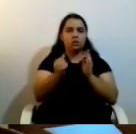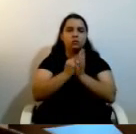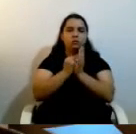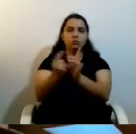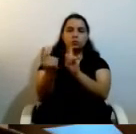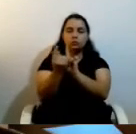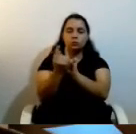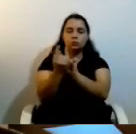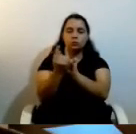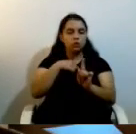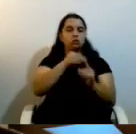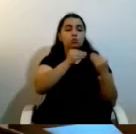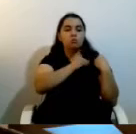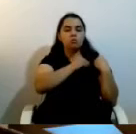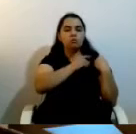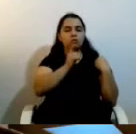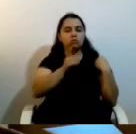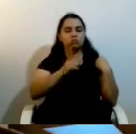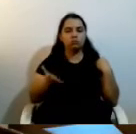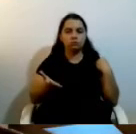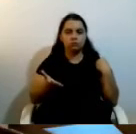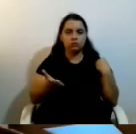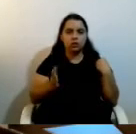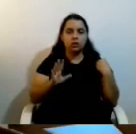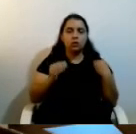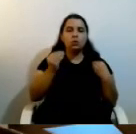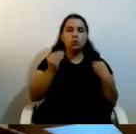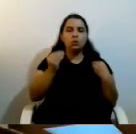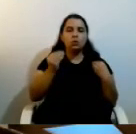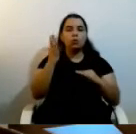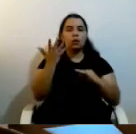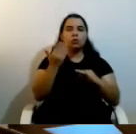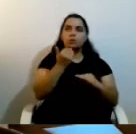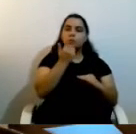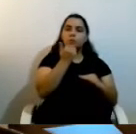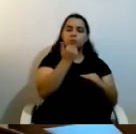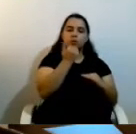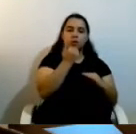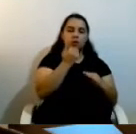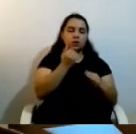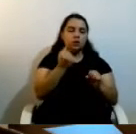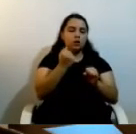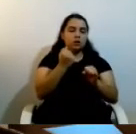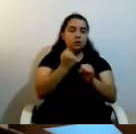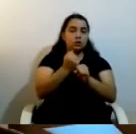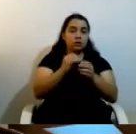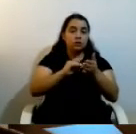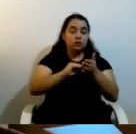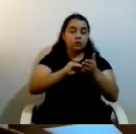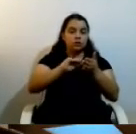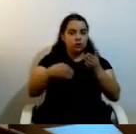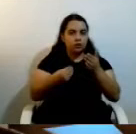We are in charge when we recruit, employ, train, schedule,